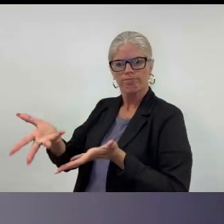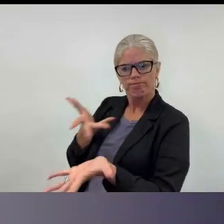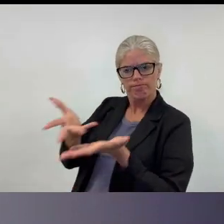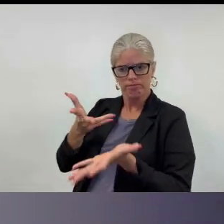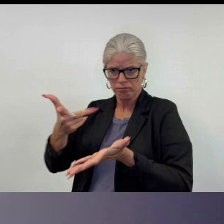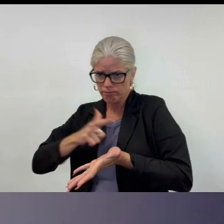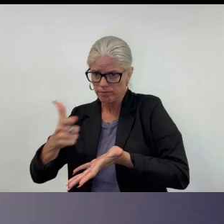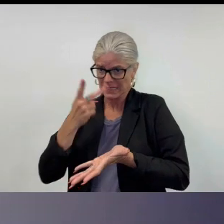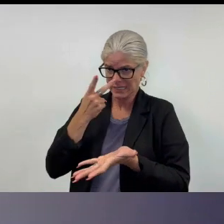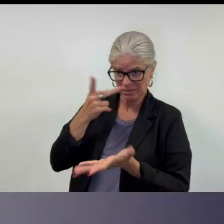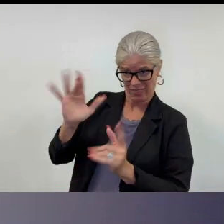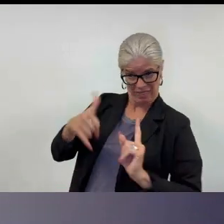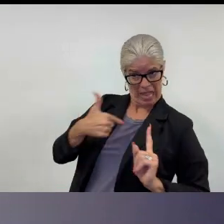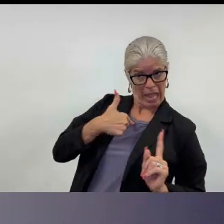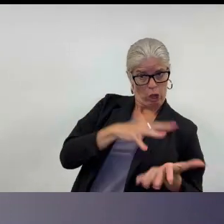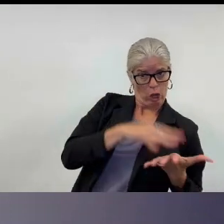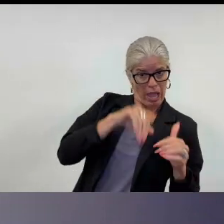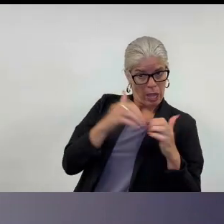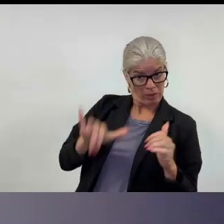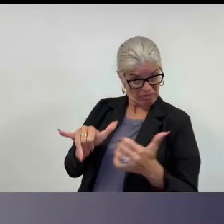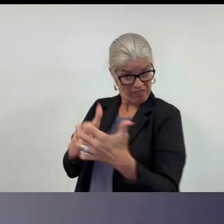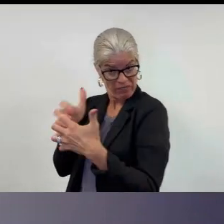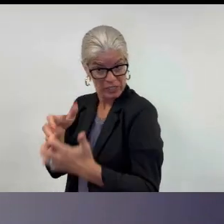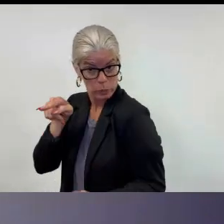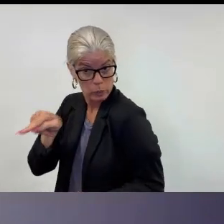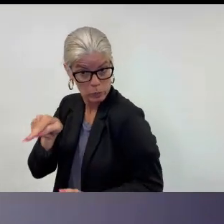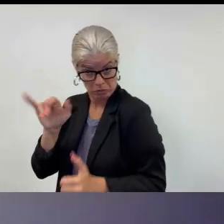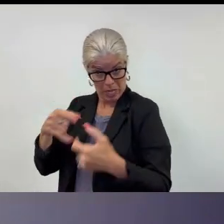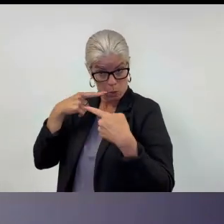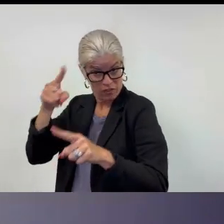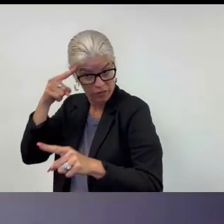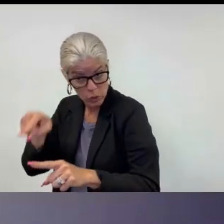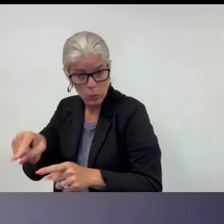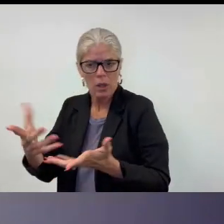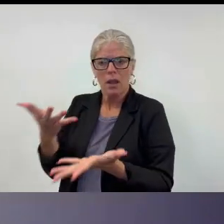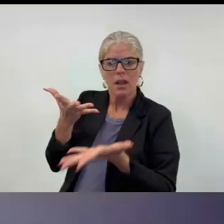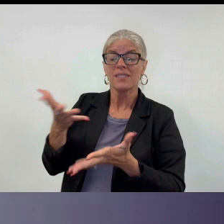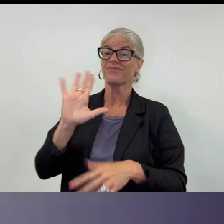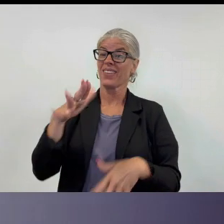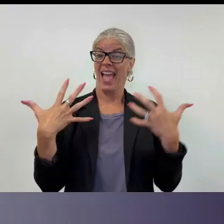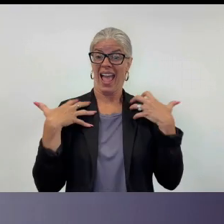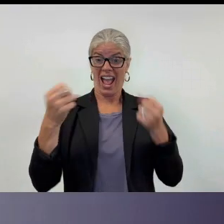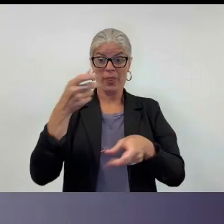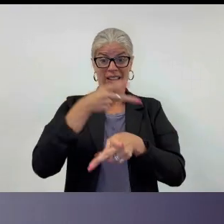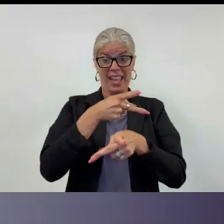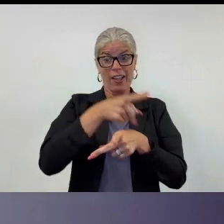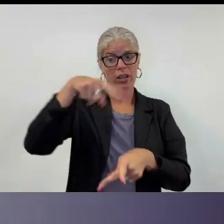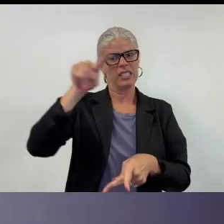asking, because people will be happy to tell you, this is what works for me. And, in healthcare,